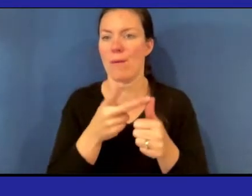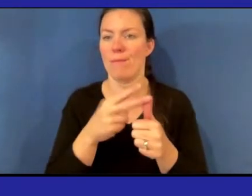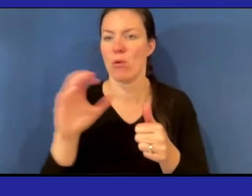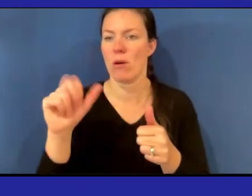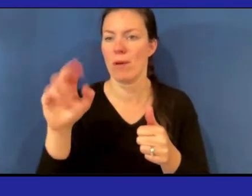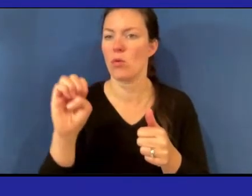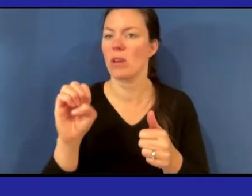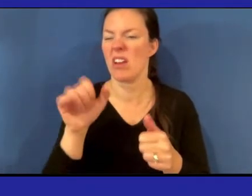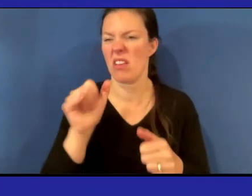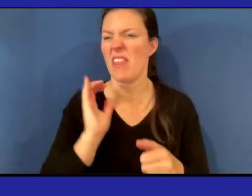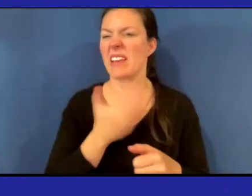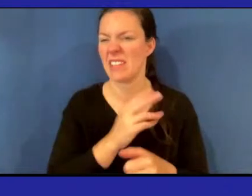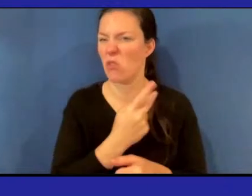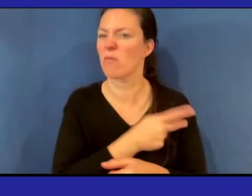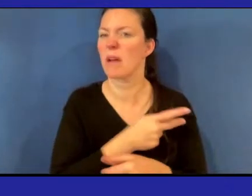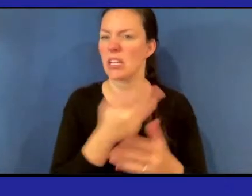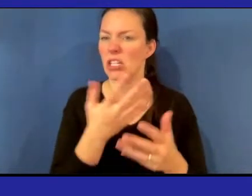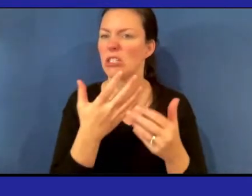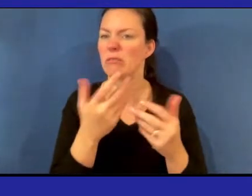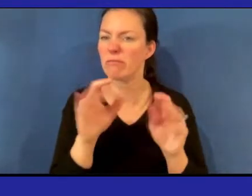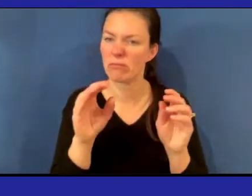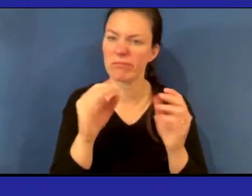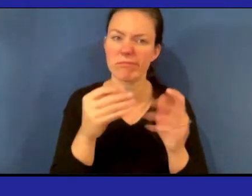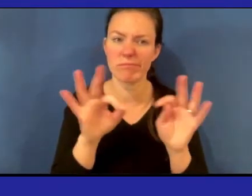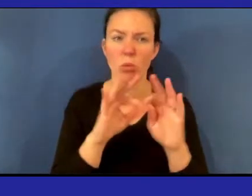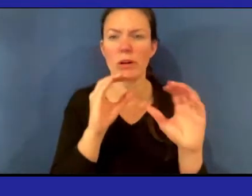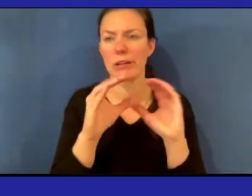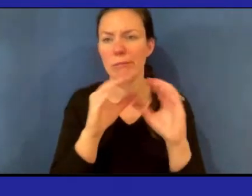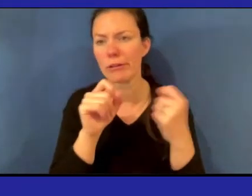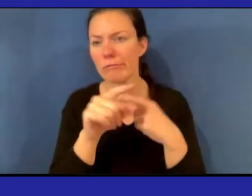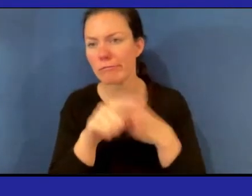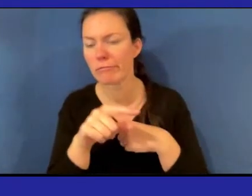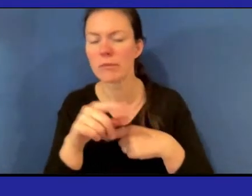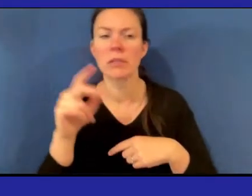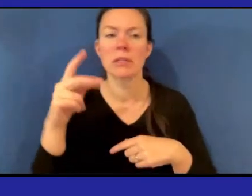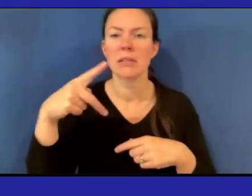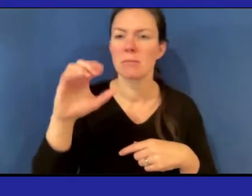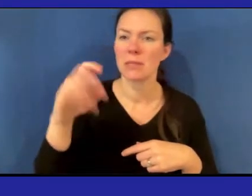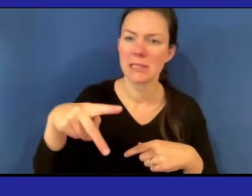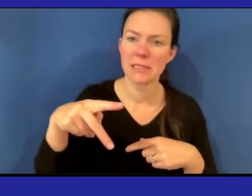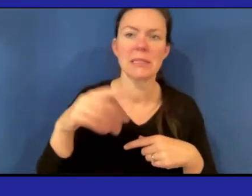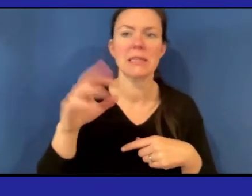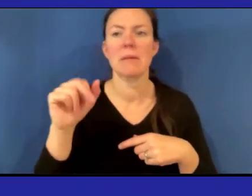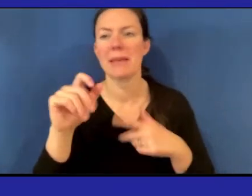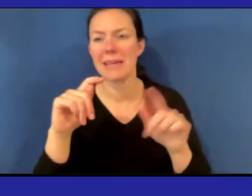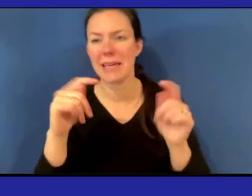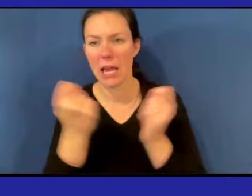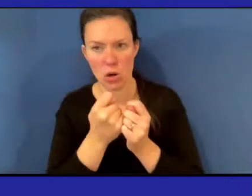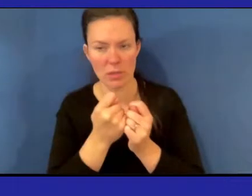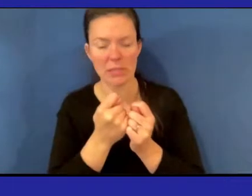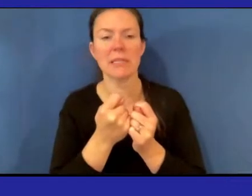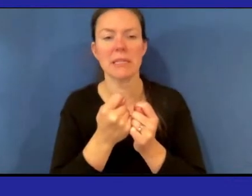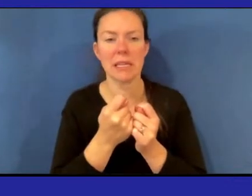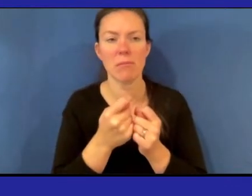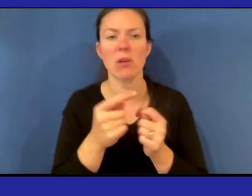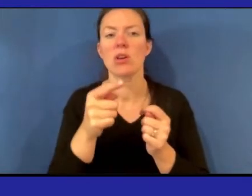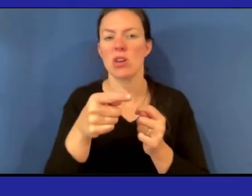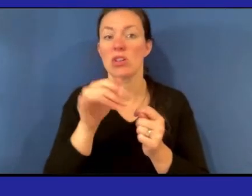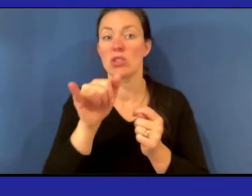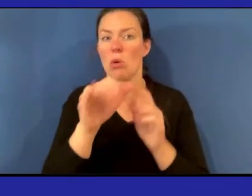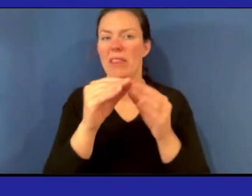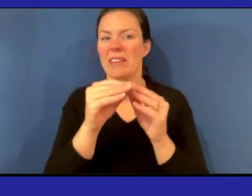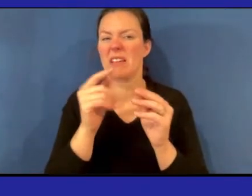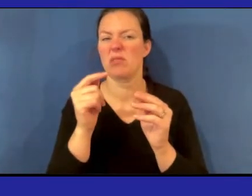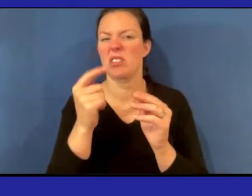want continuous communication between the PCP and the care team with. And so we revised this metric to just